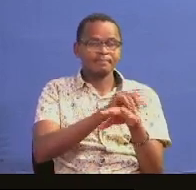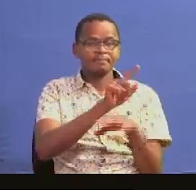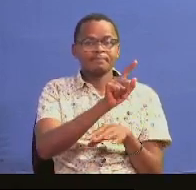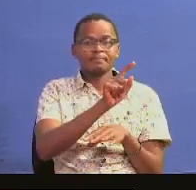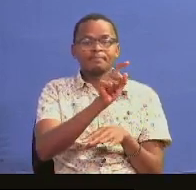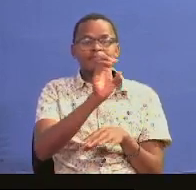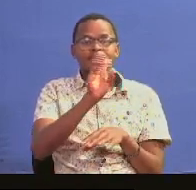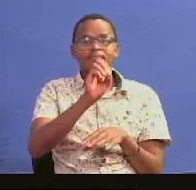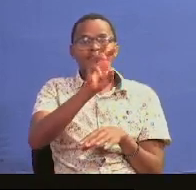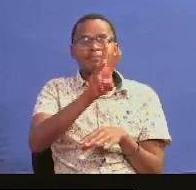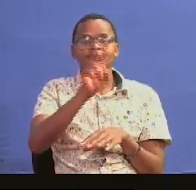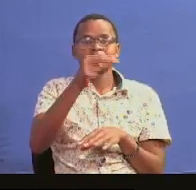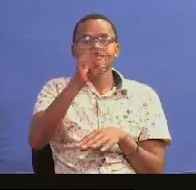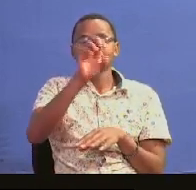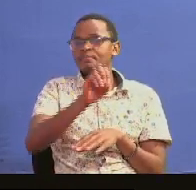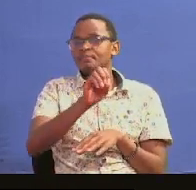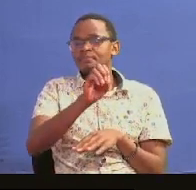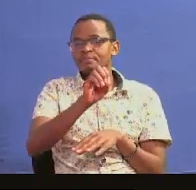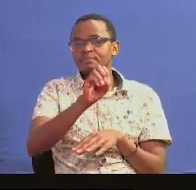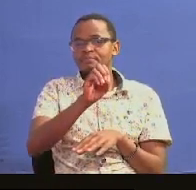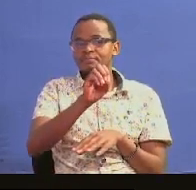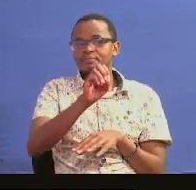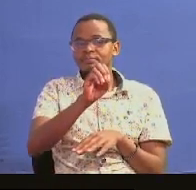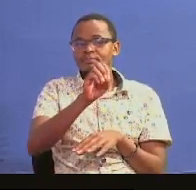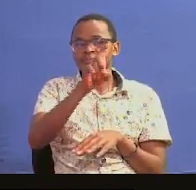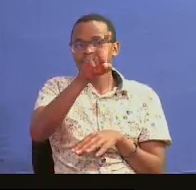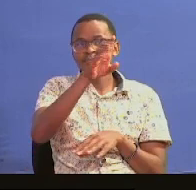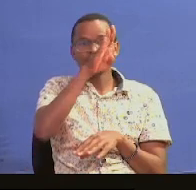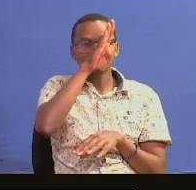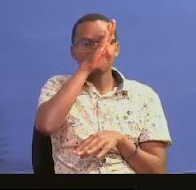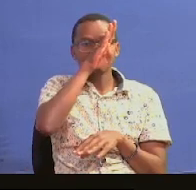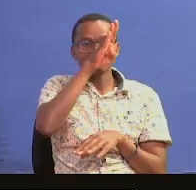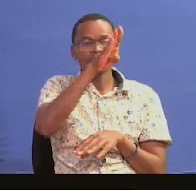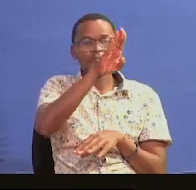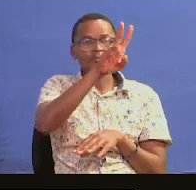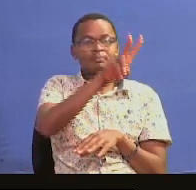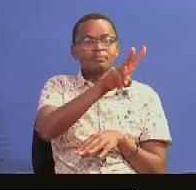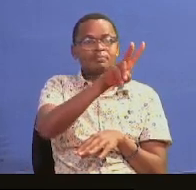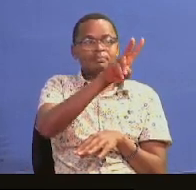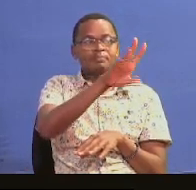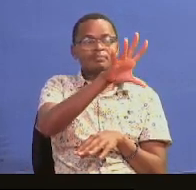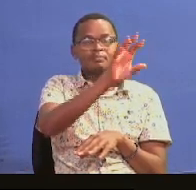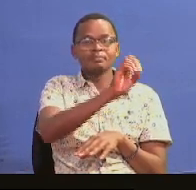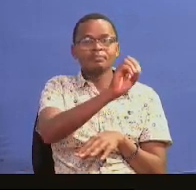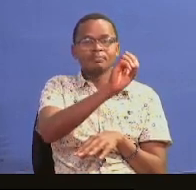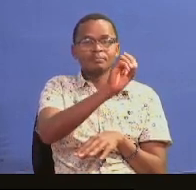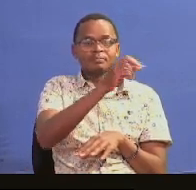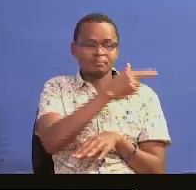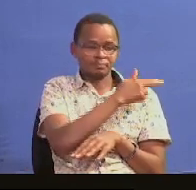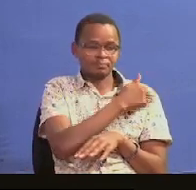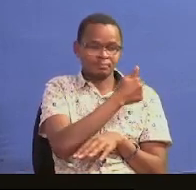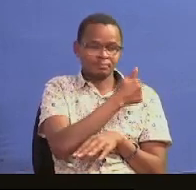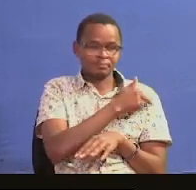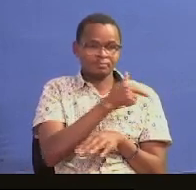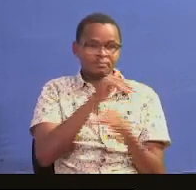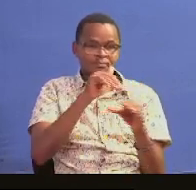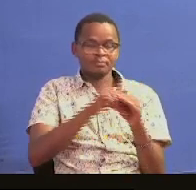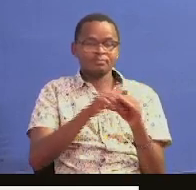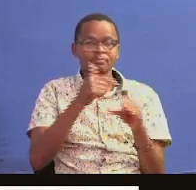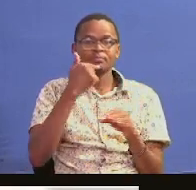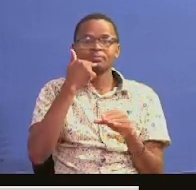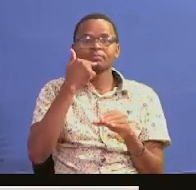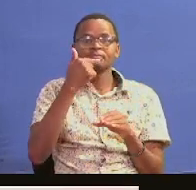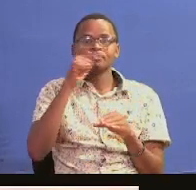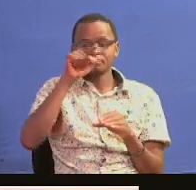according to WHO, there should be around 250 healthcare workers in